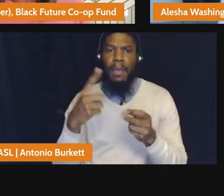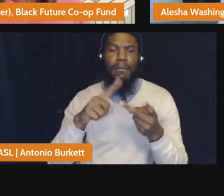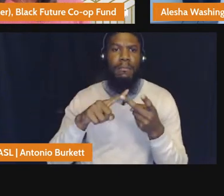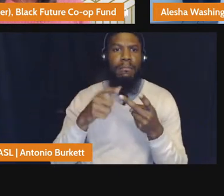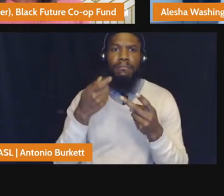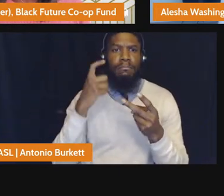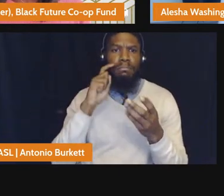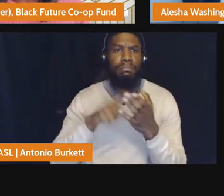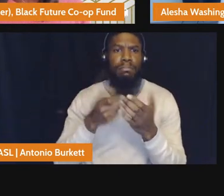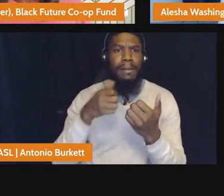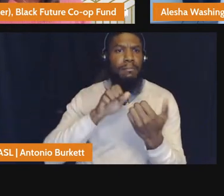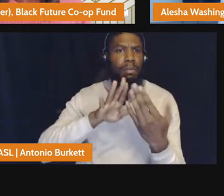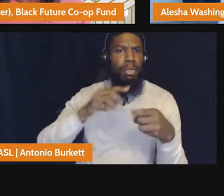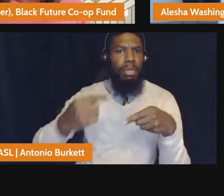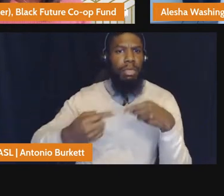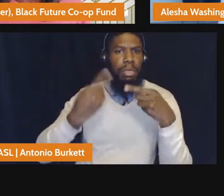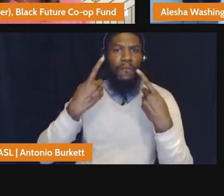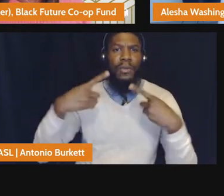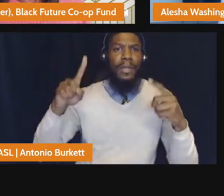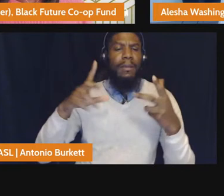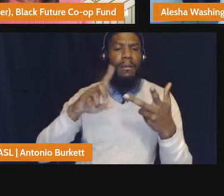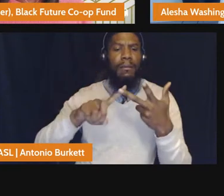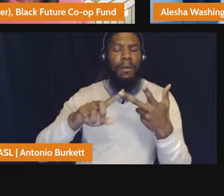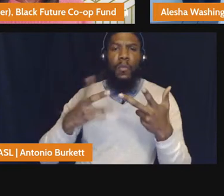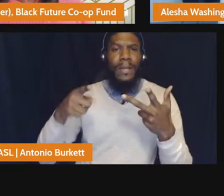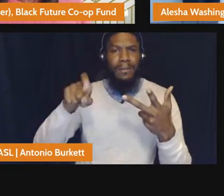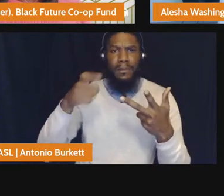to support Black leaders in these roles?